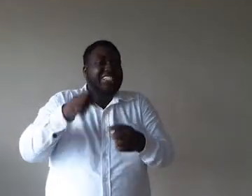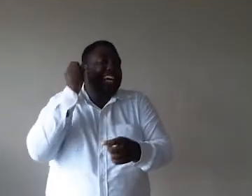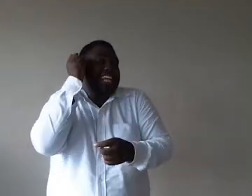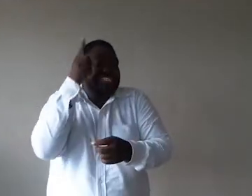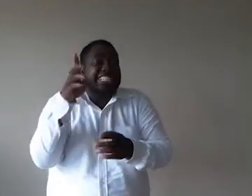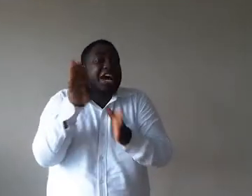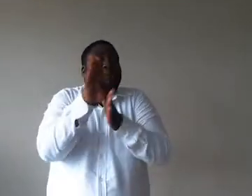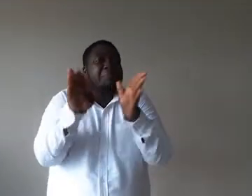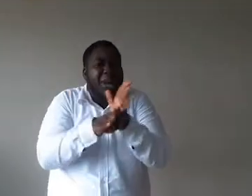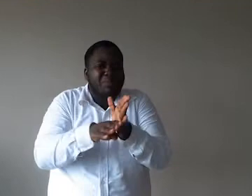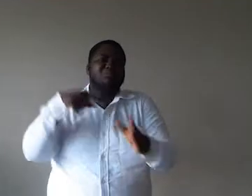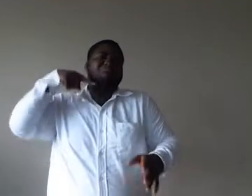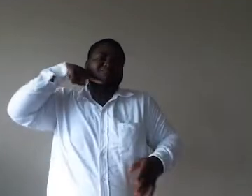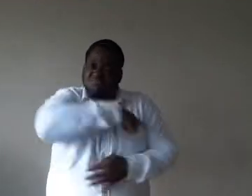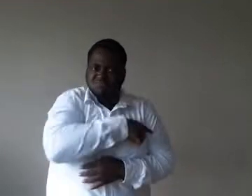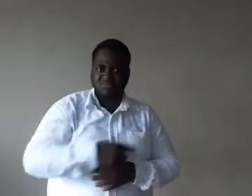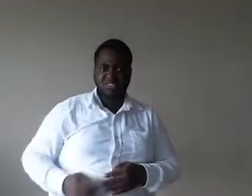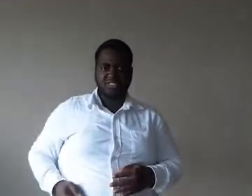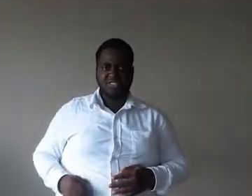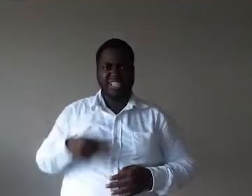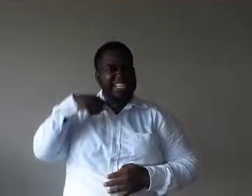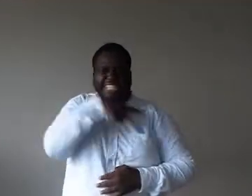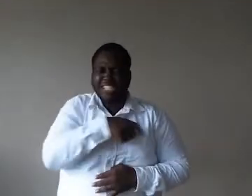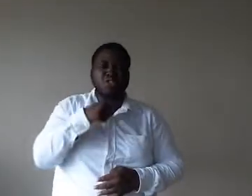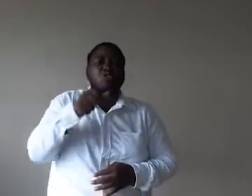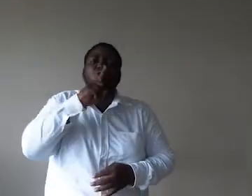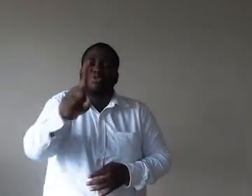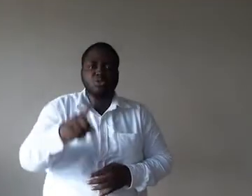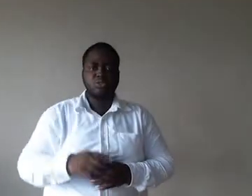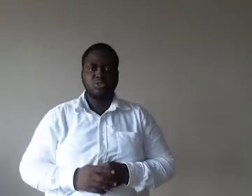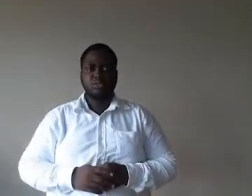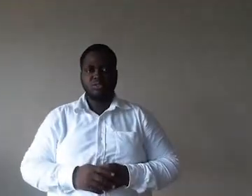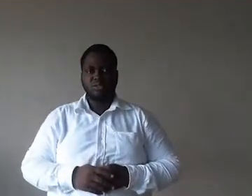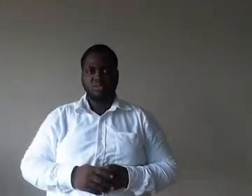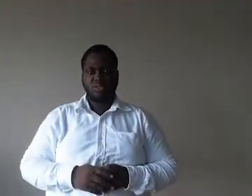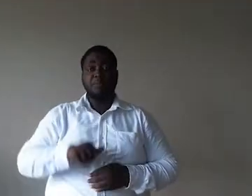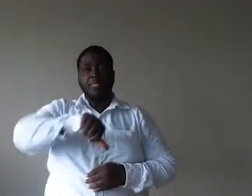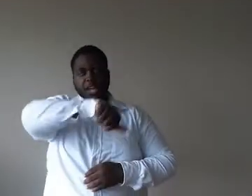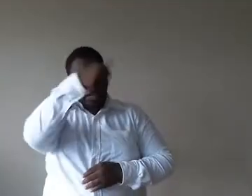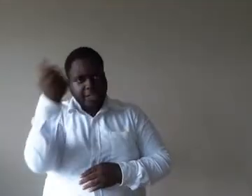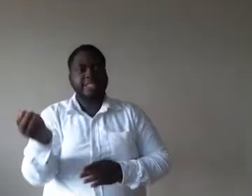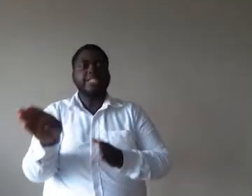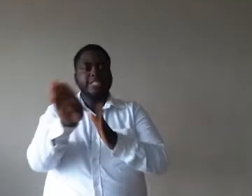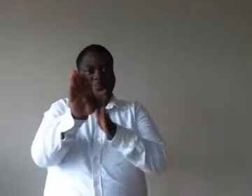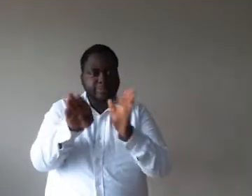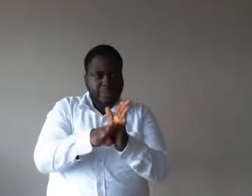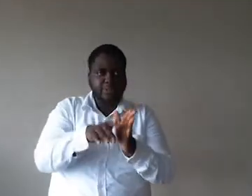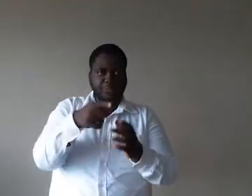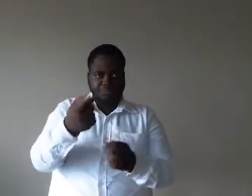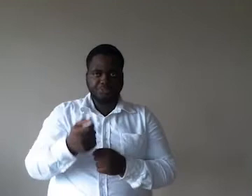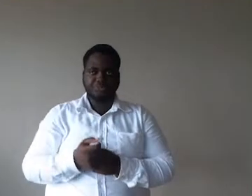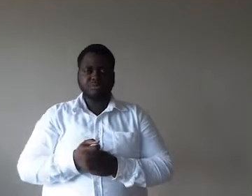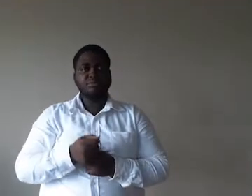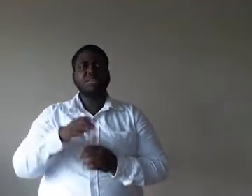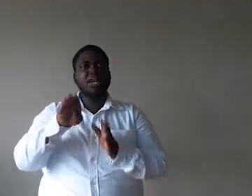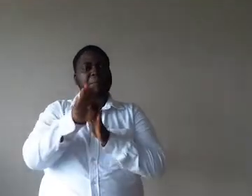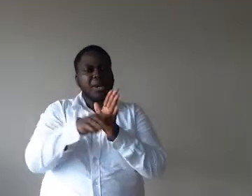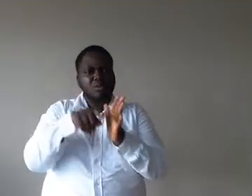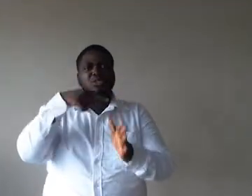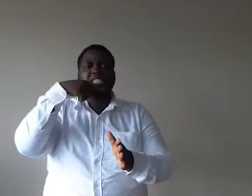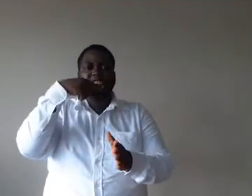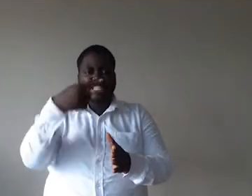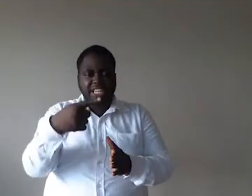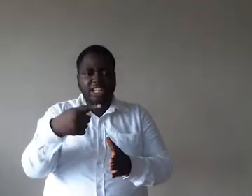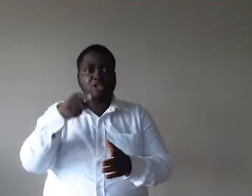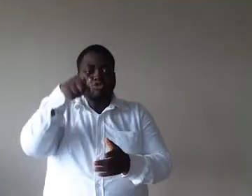that the Bible can't be understood. But when you study diligently the word of God, then you can understand the Bible. And over the years, a